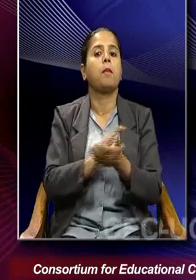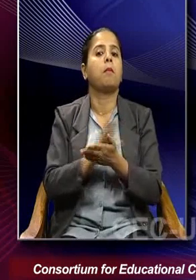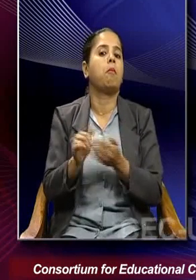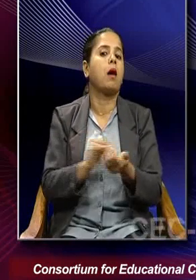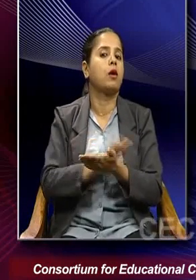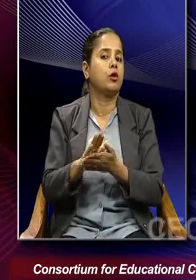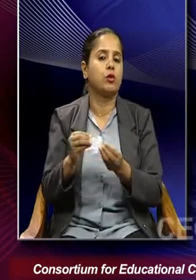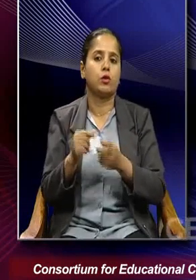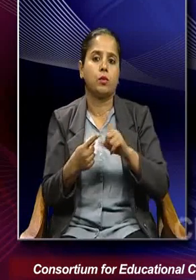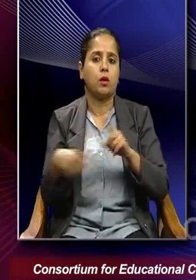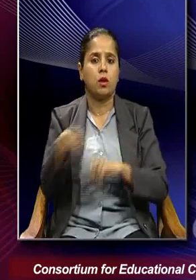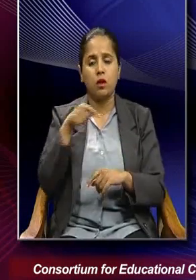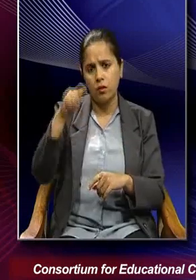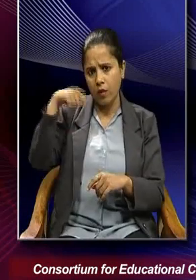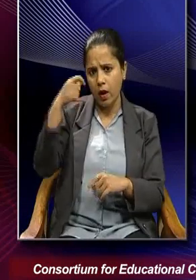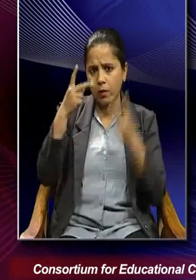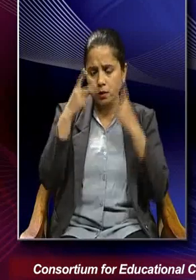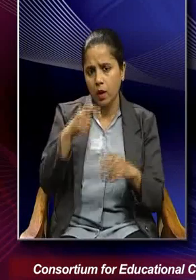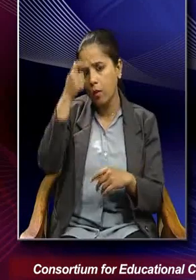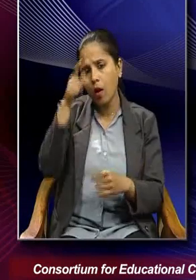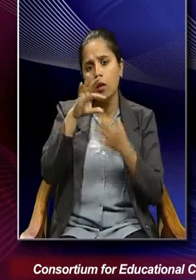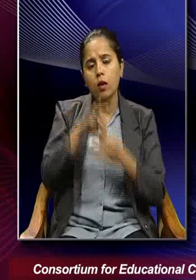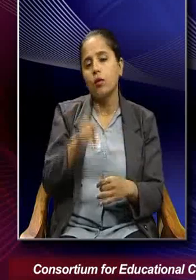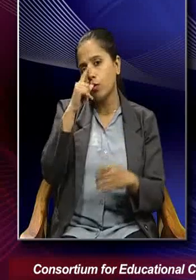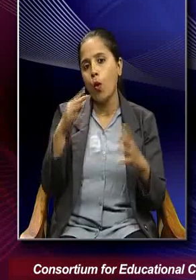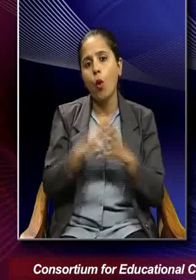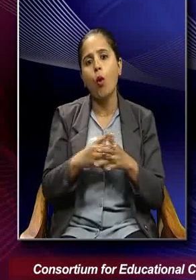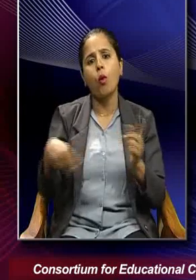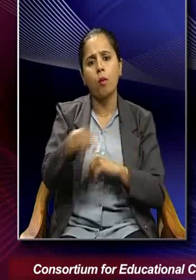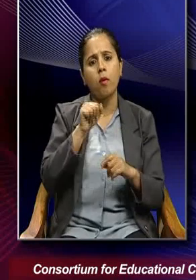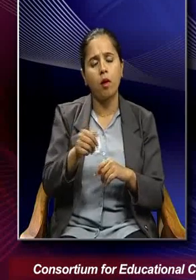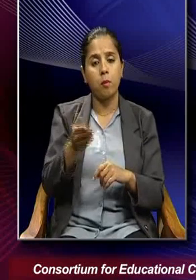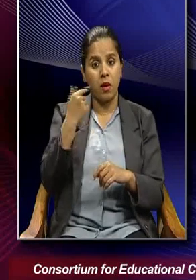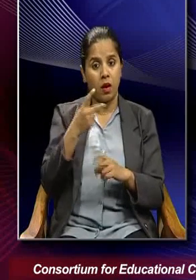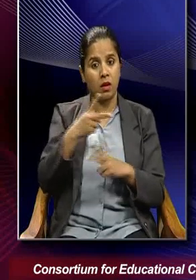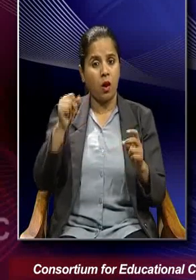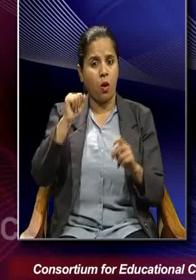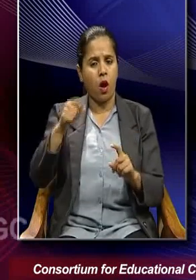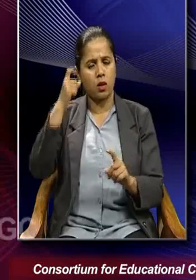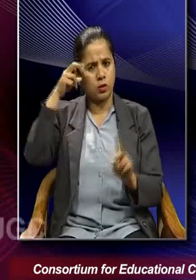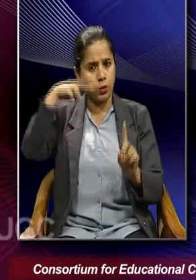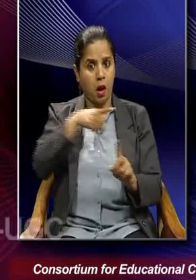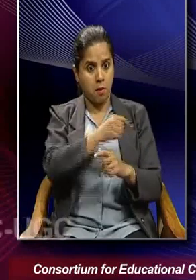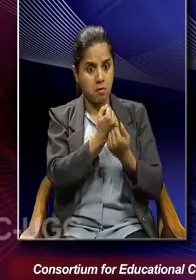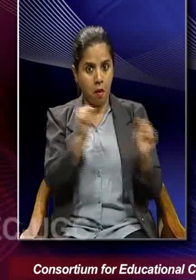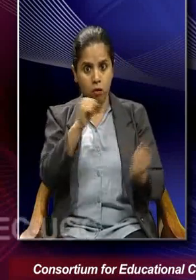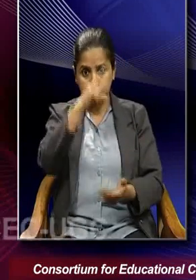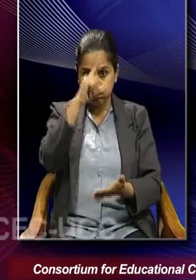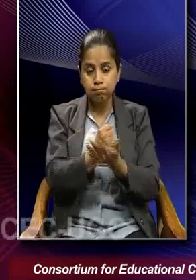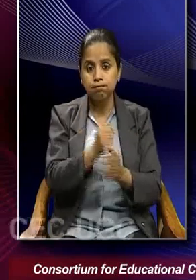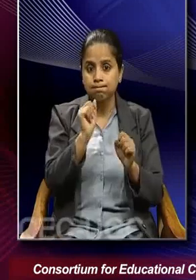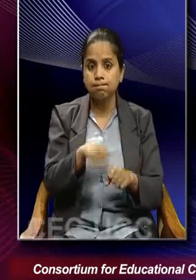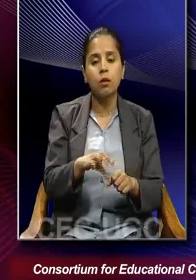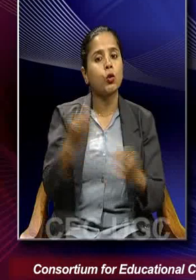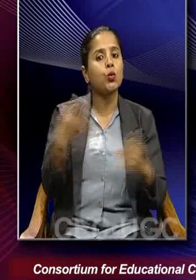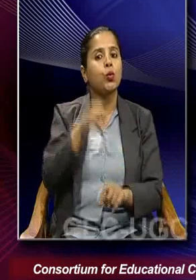he says that the film looked at the issue of women's emancipation from a new perspective. And we have seen that how the